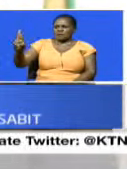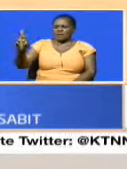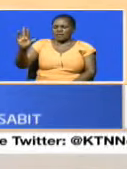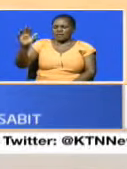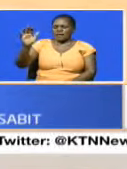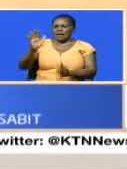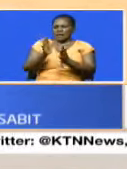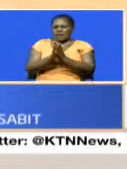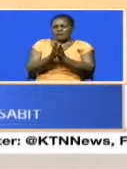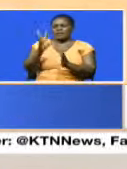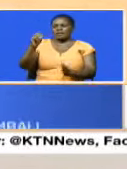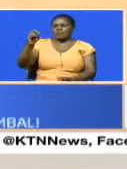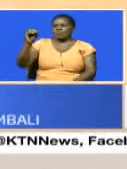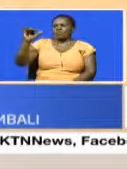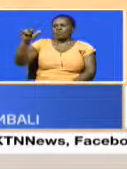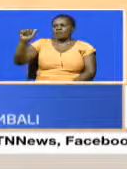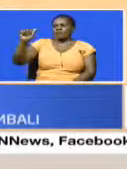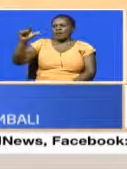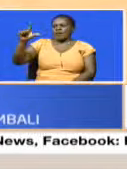Moyale sub-county.